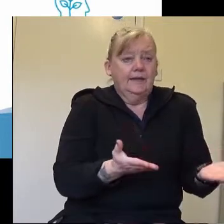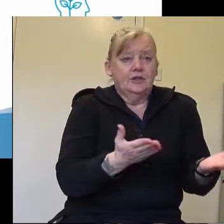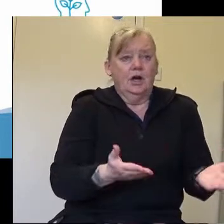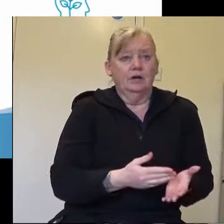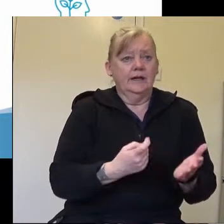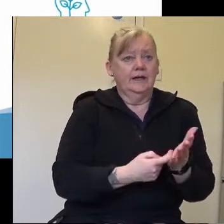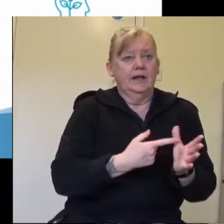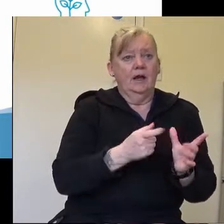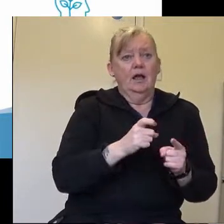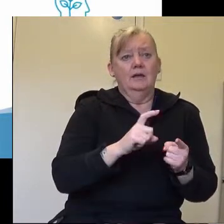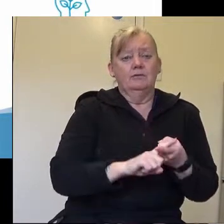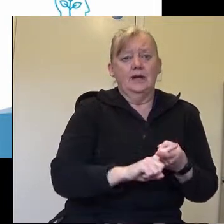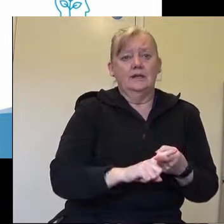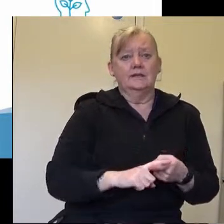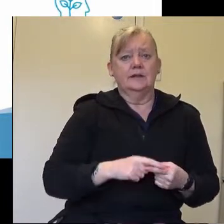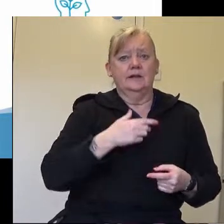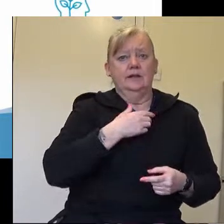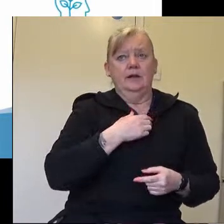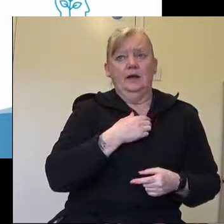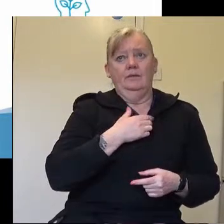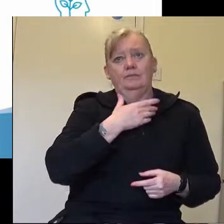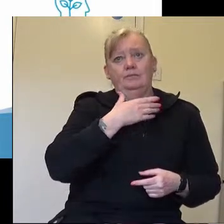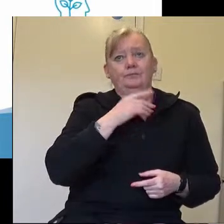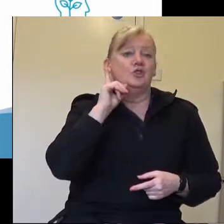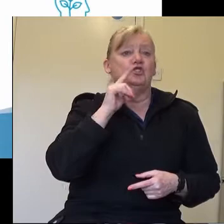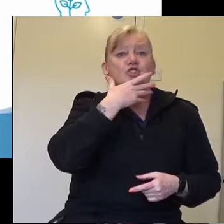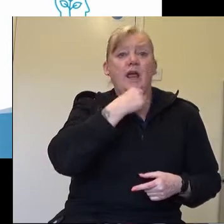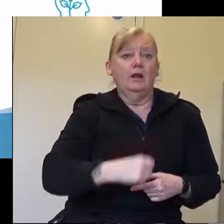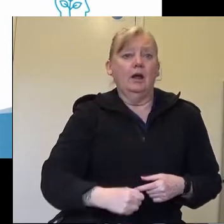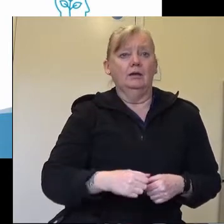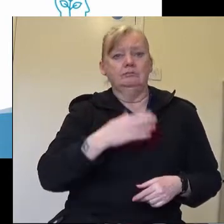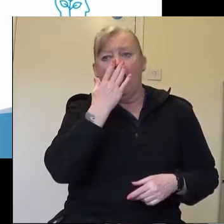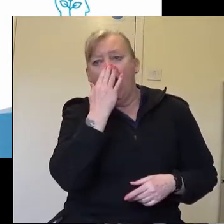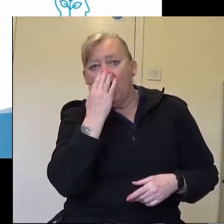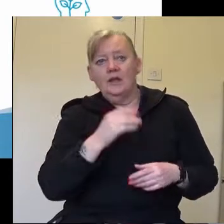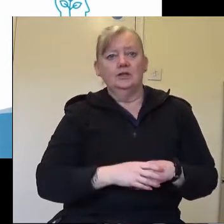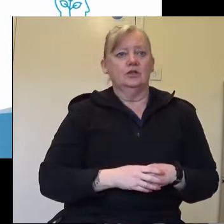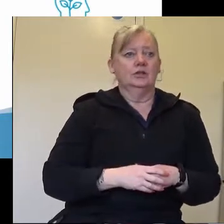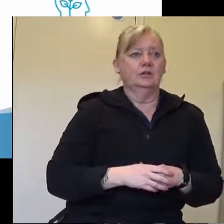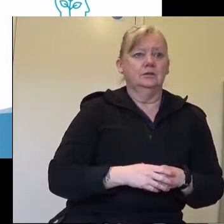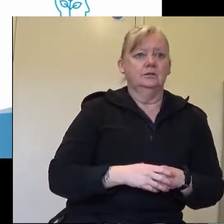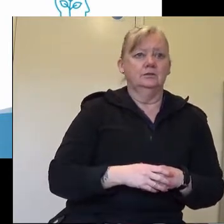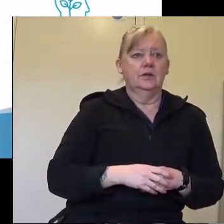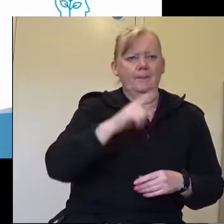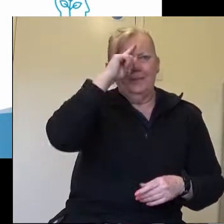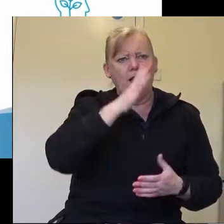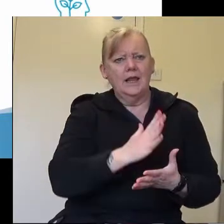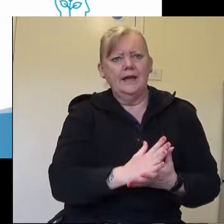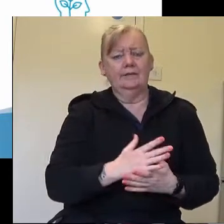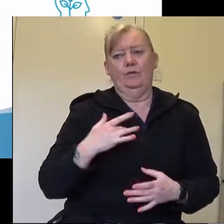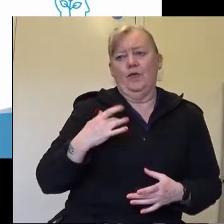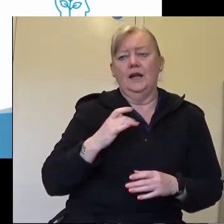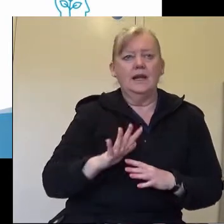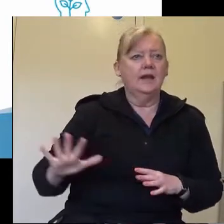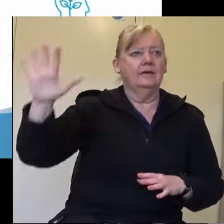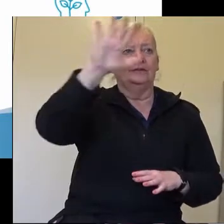Any child, any race, any gender, any faith, regardless their age and regardless where they